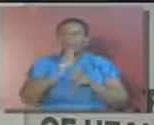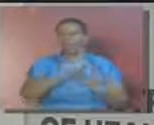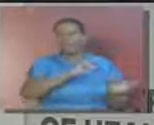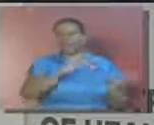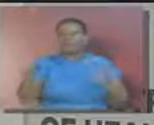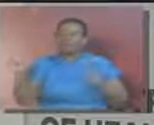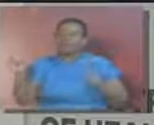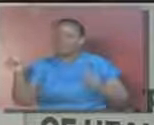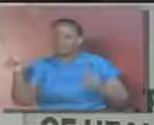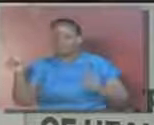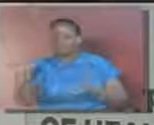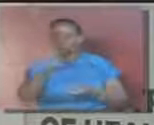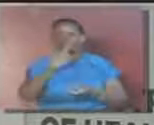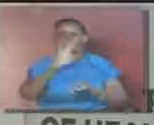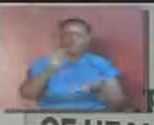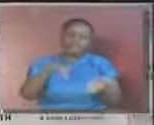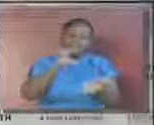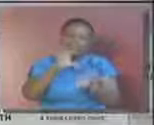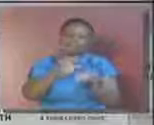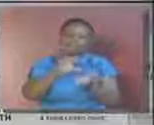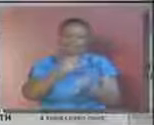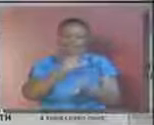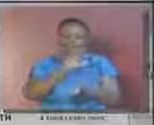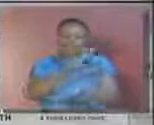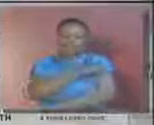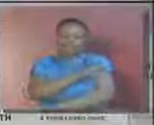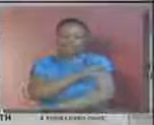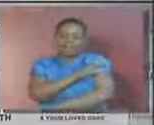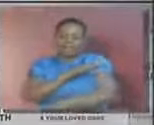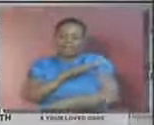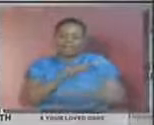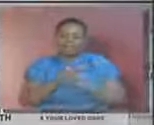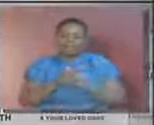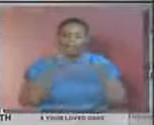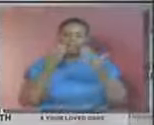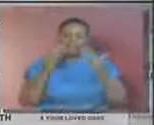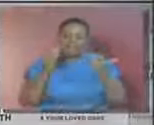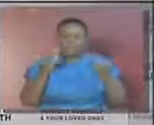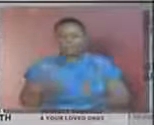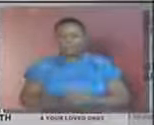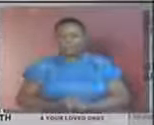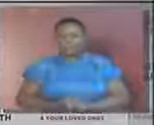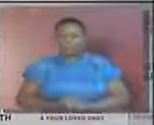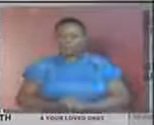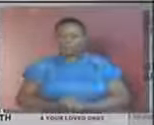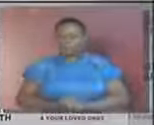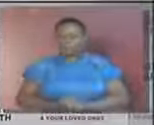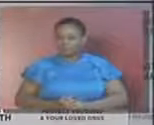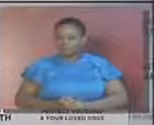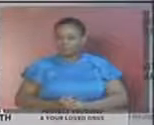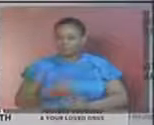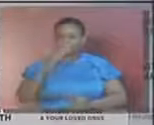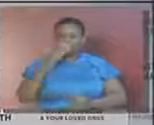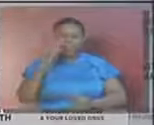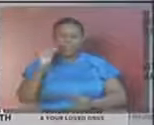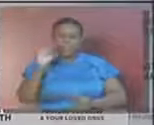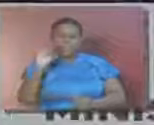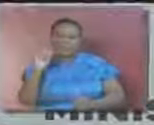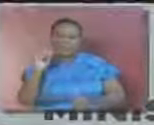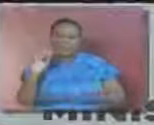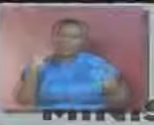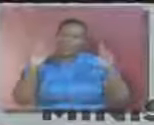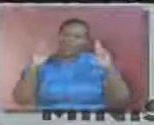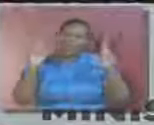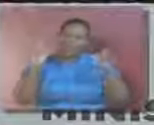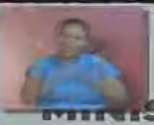public practitioner if need be. Back to you, Candice. Thank you very much, CMO, and I hope that addresses some of the concerns in the